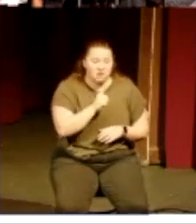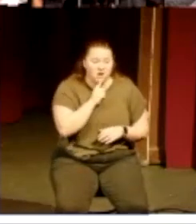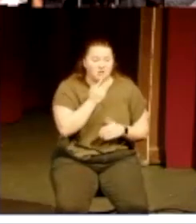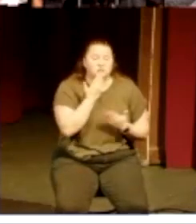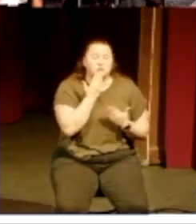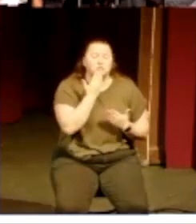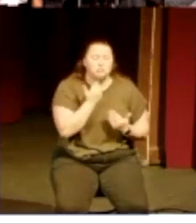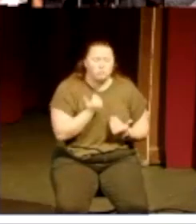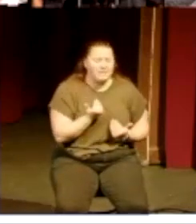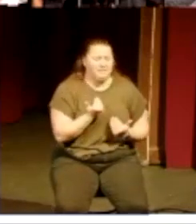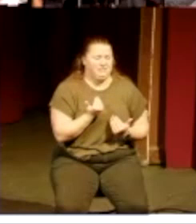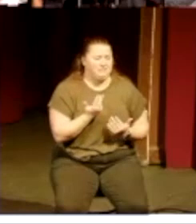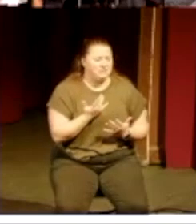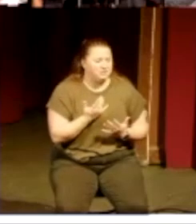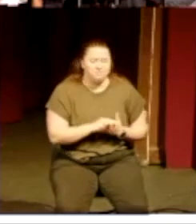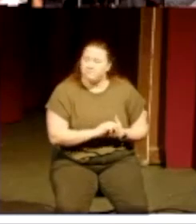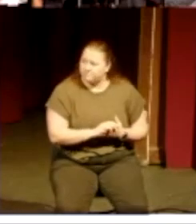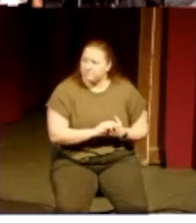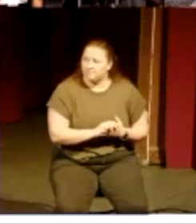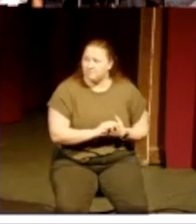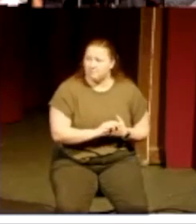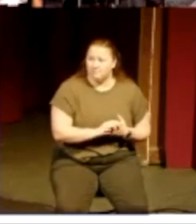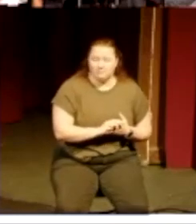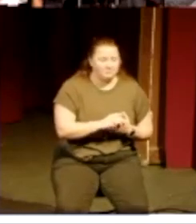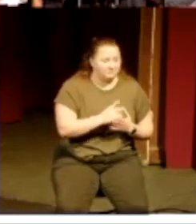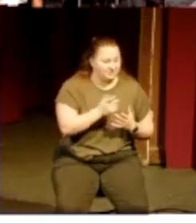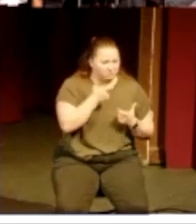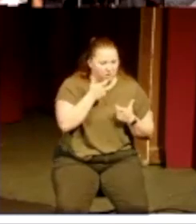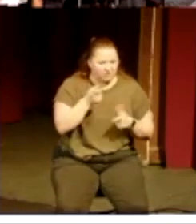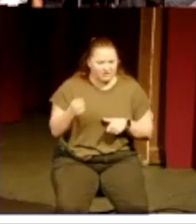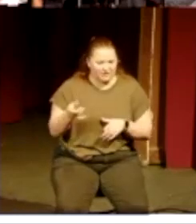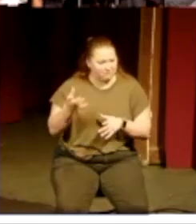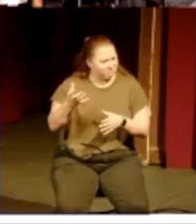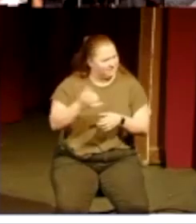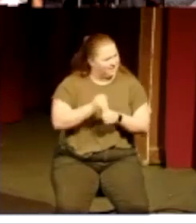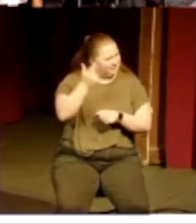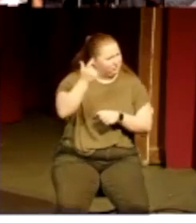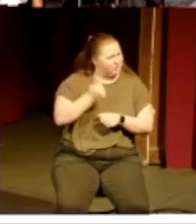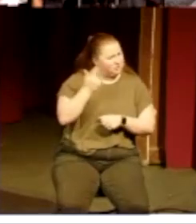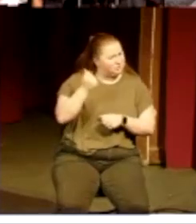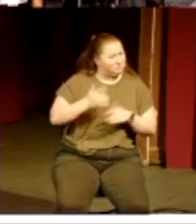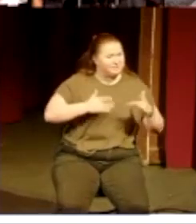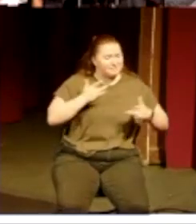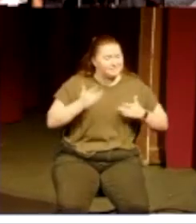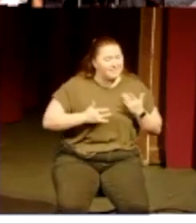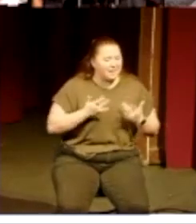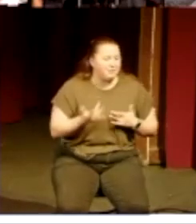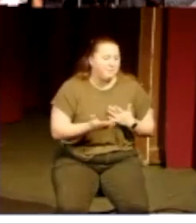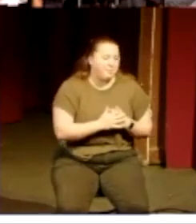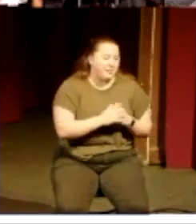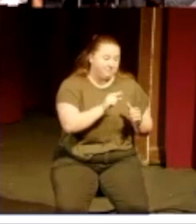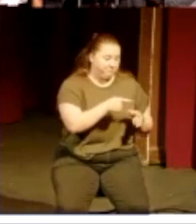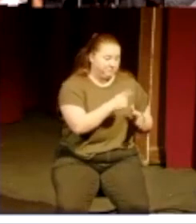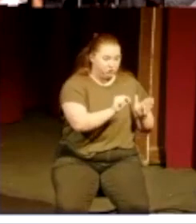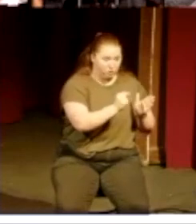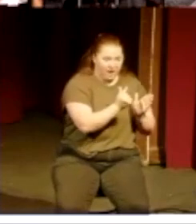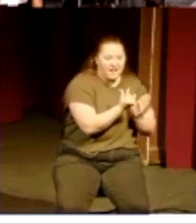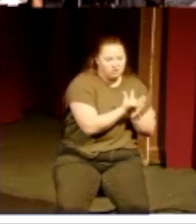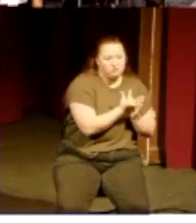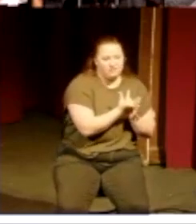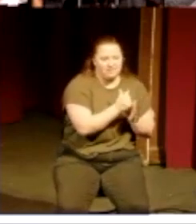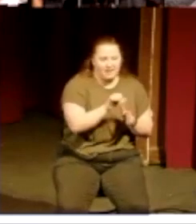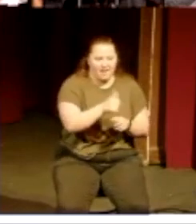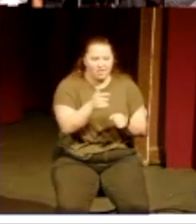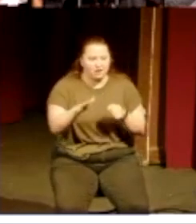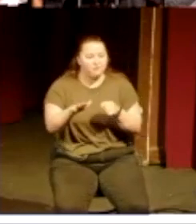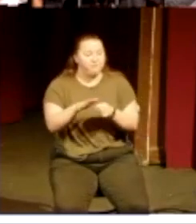raw, just captured him getting this scholarship. It was fabulous. He attended Fisk, he graduated, he got another full ride scholarship to